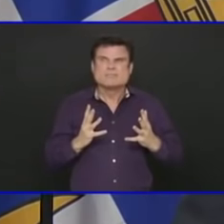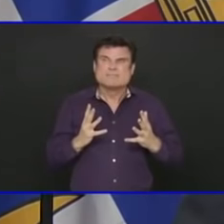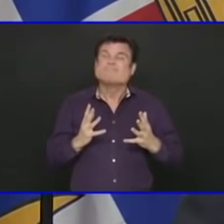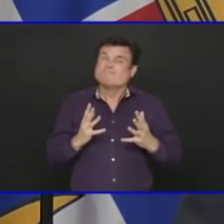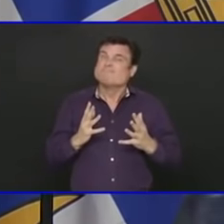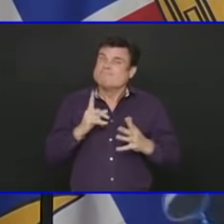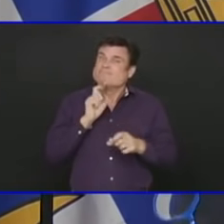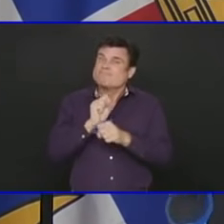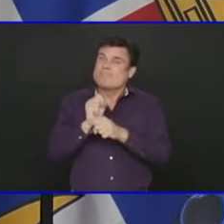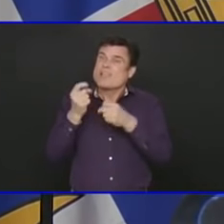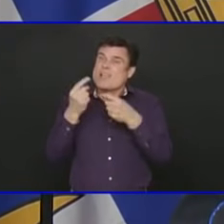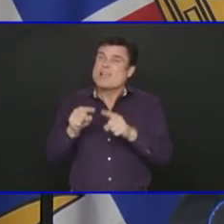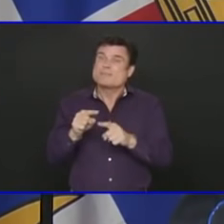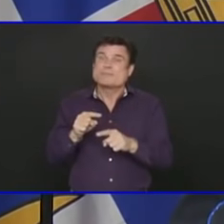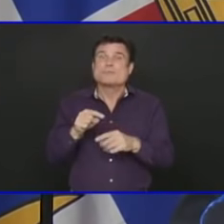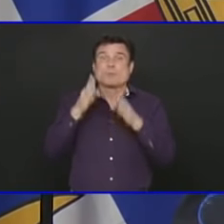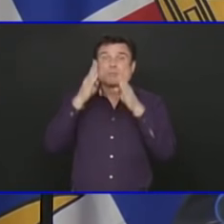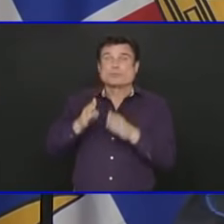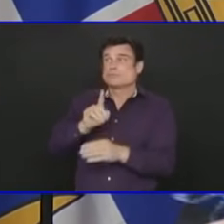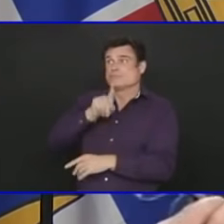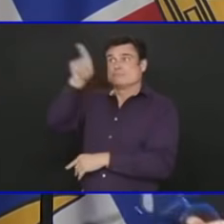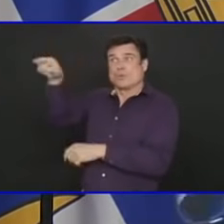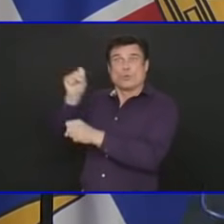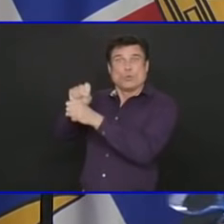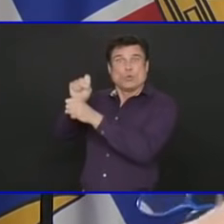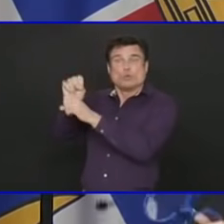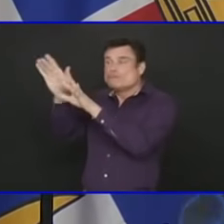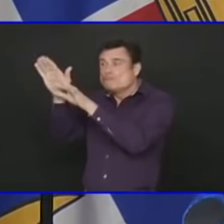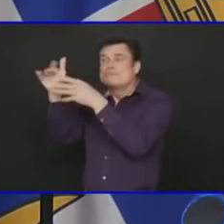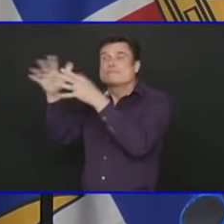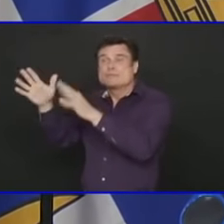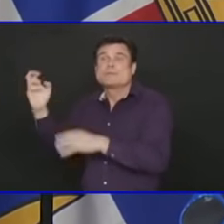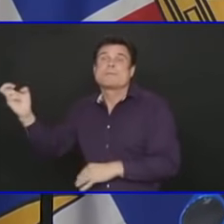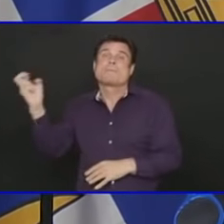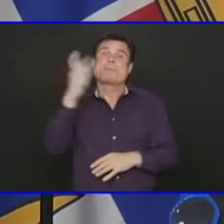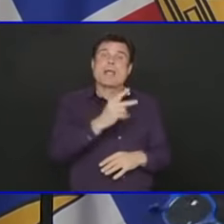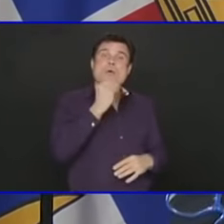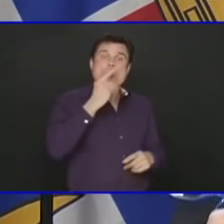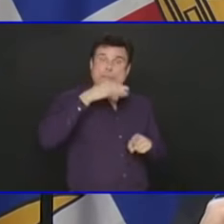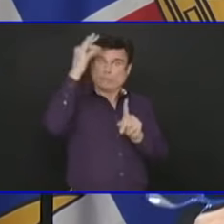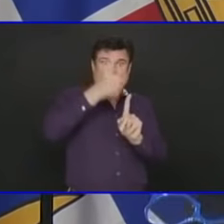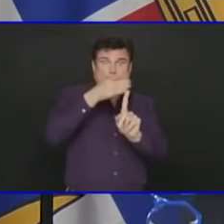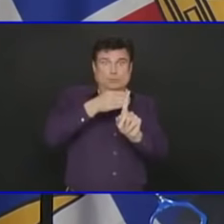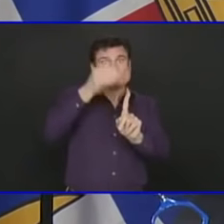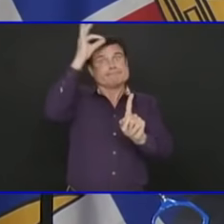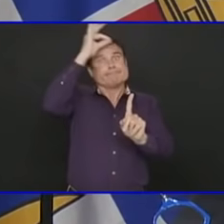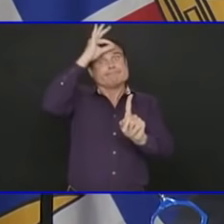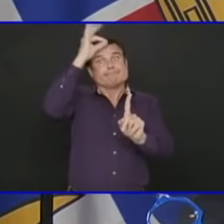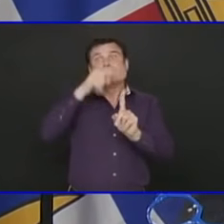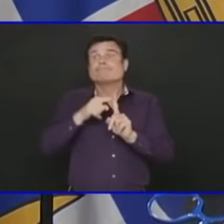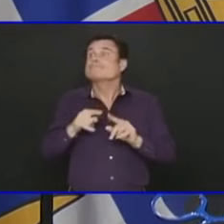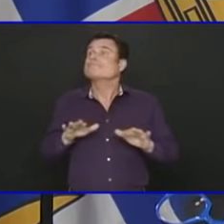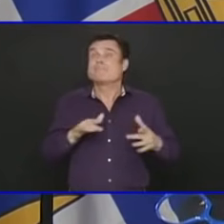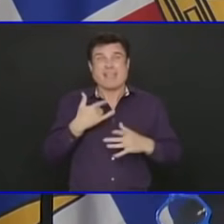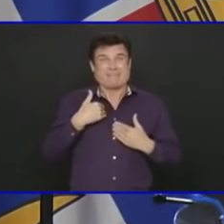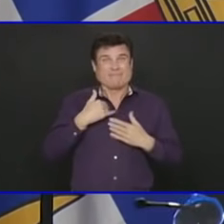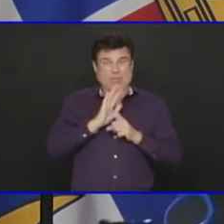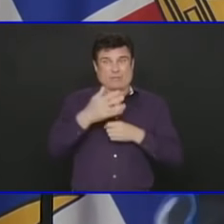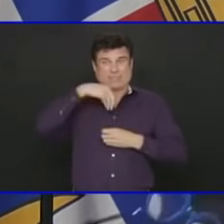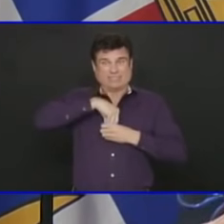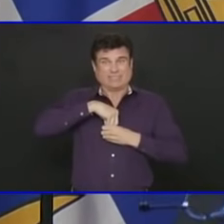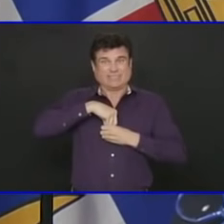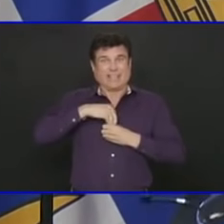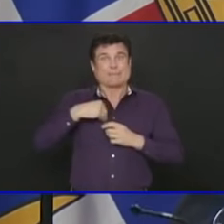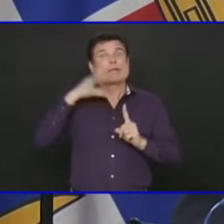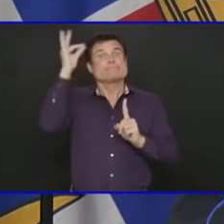that close contact was a healthcare worker. So we need to be very vigilant right now that we're monitoring ourselves and being very